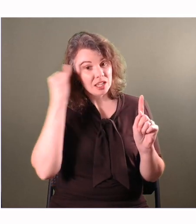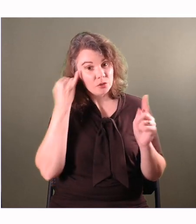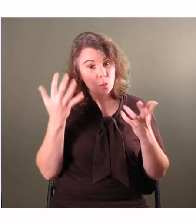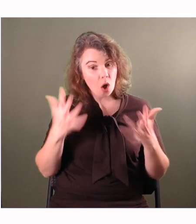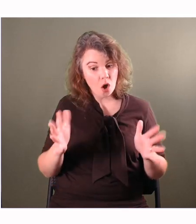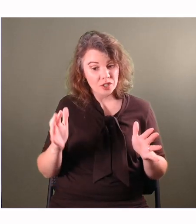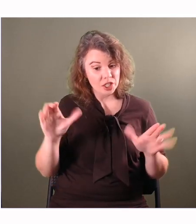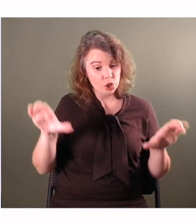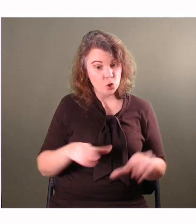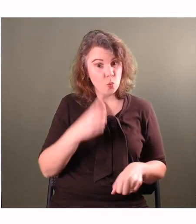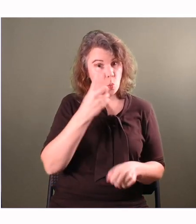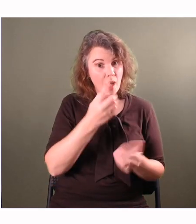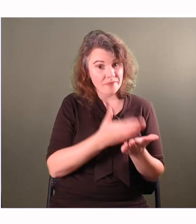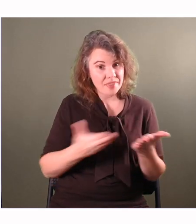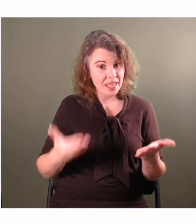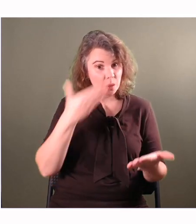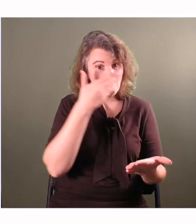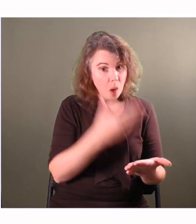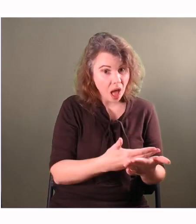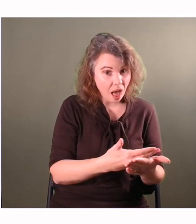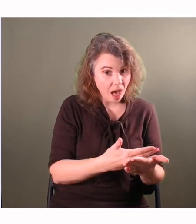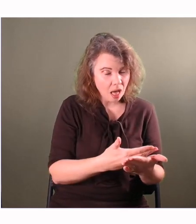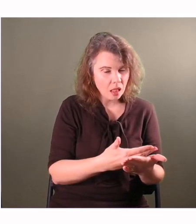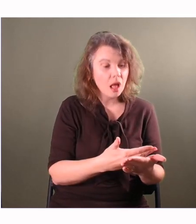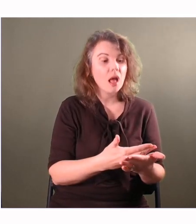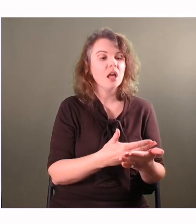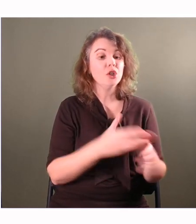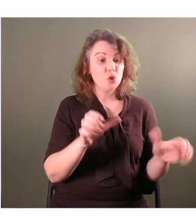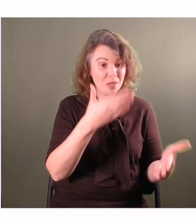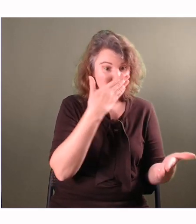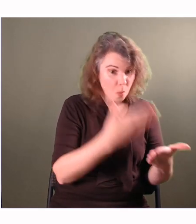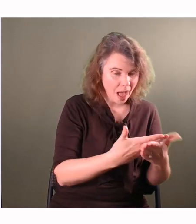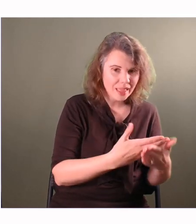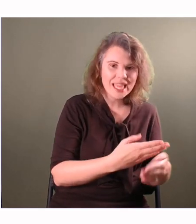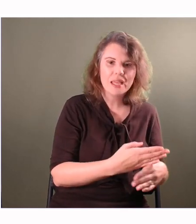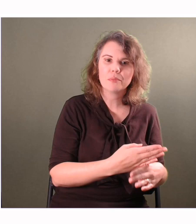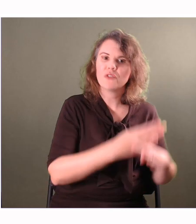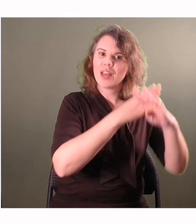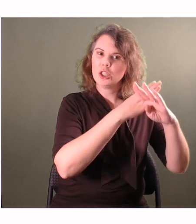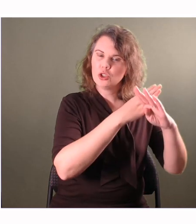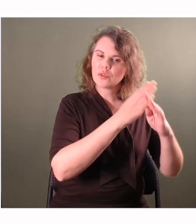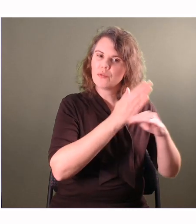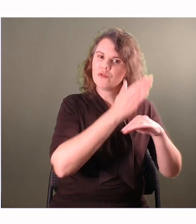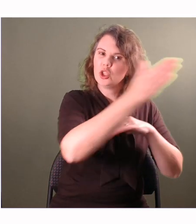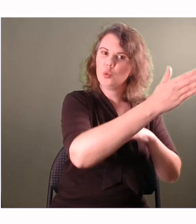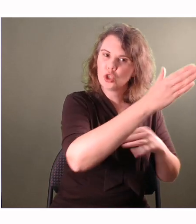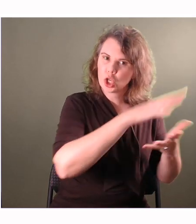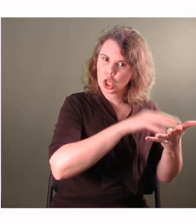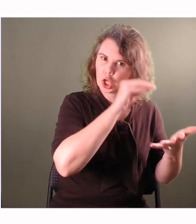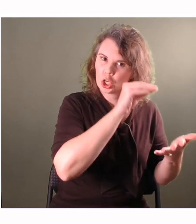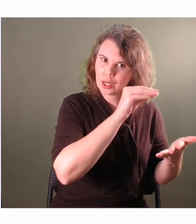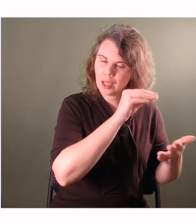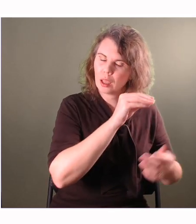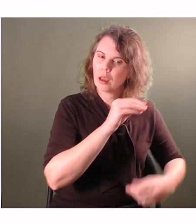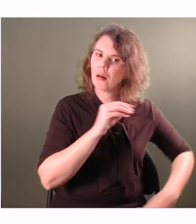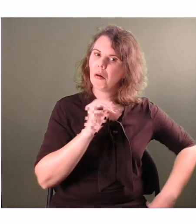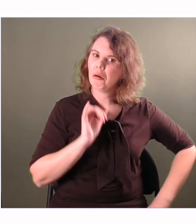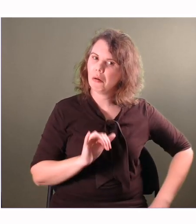do something pretty well, that impedes future learning. And then